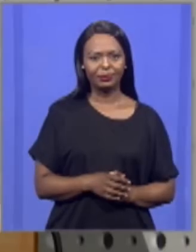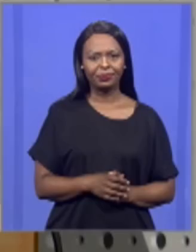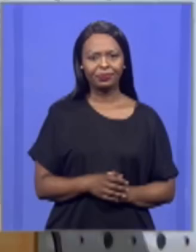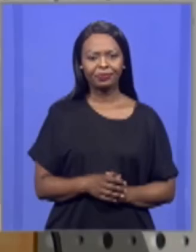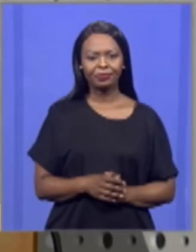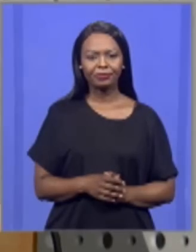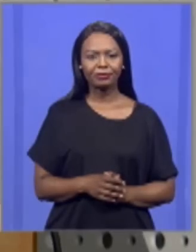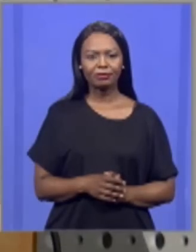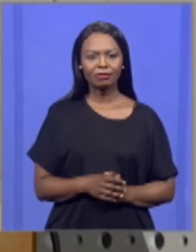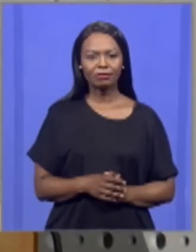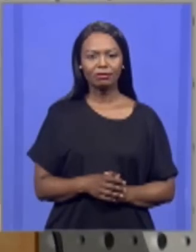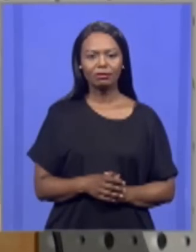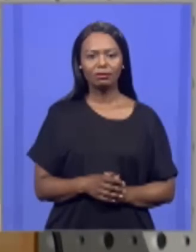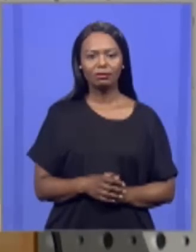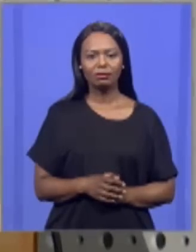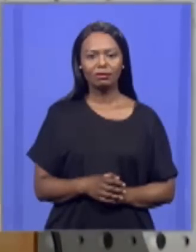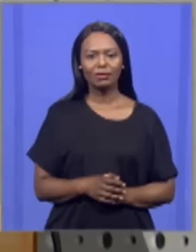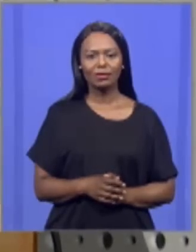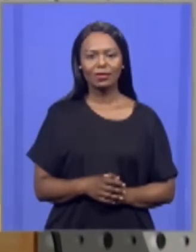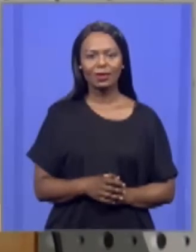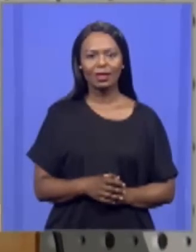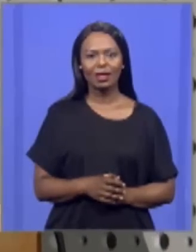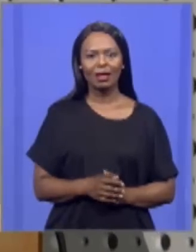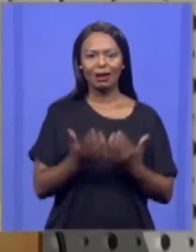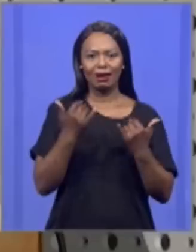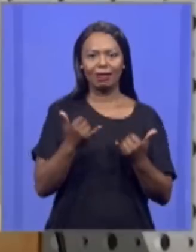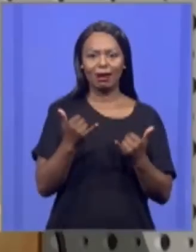We do not intend to go back to giving money to